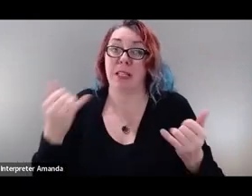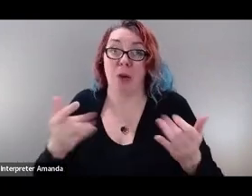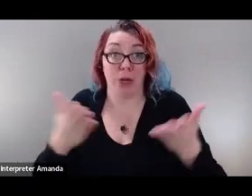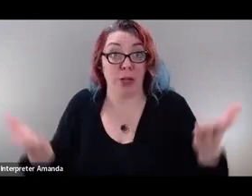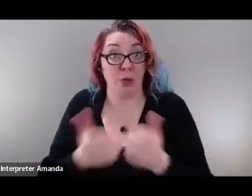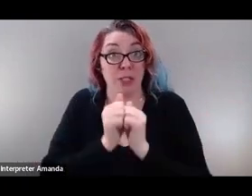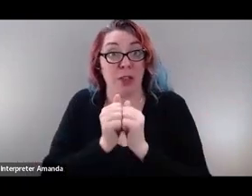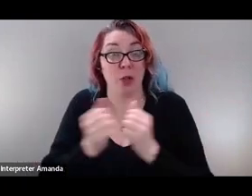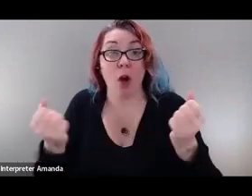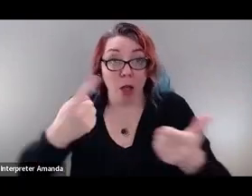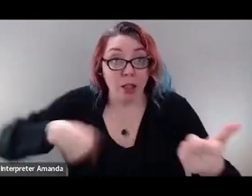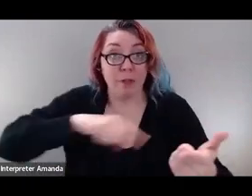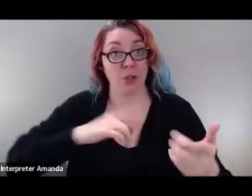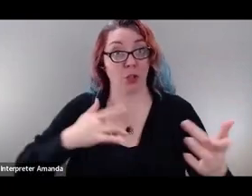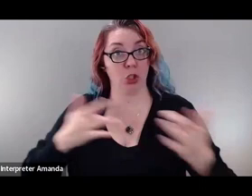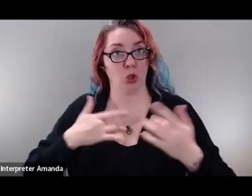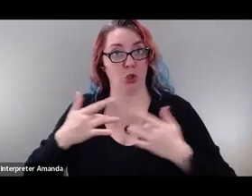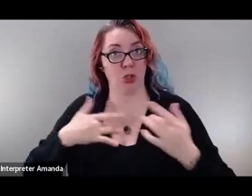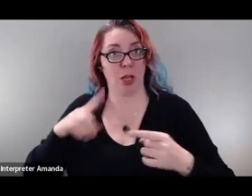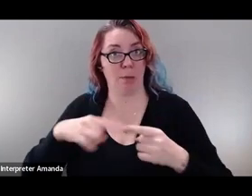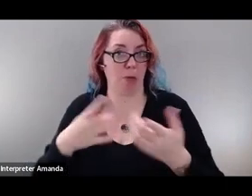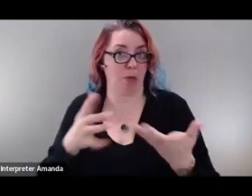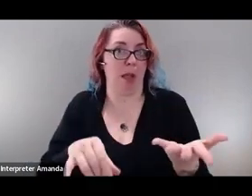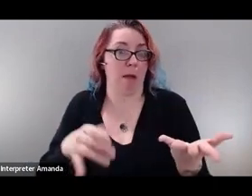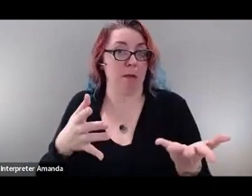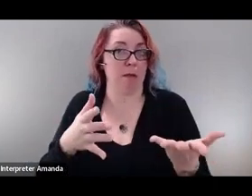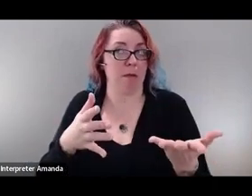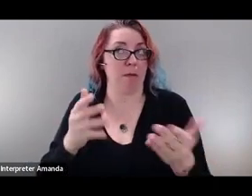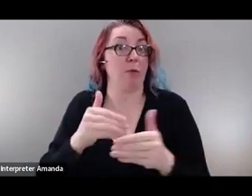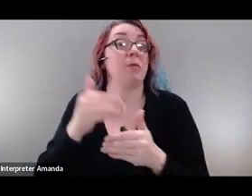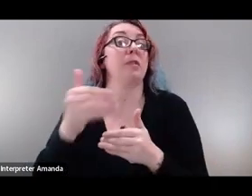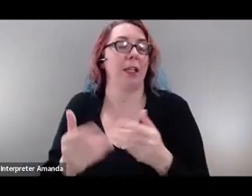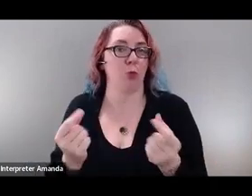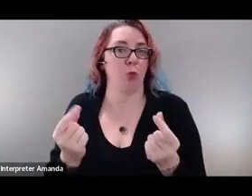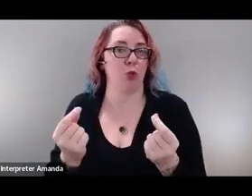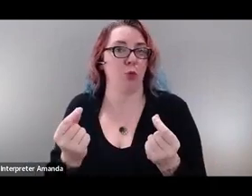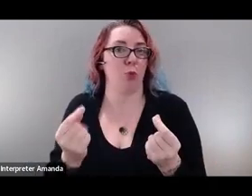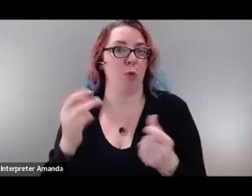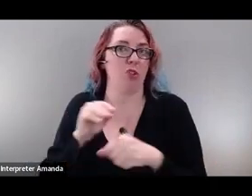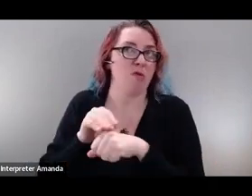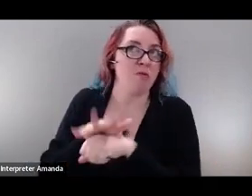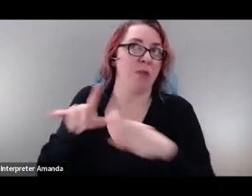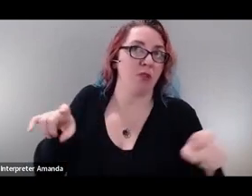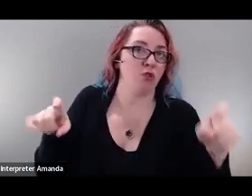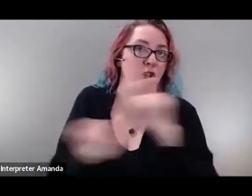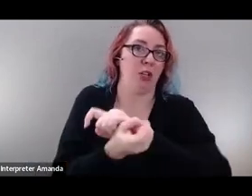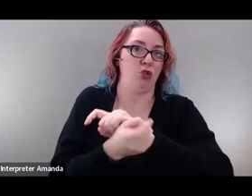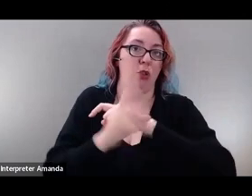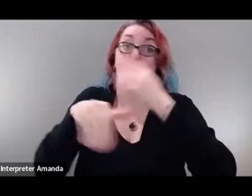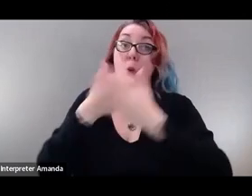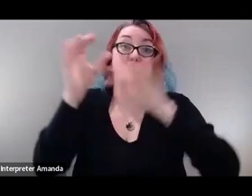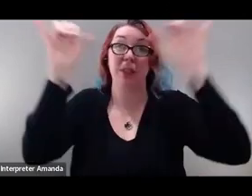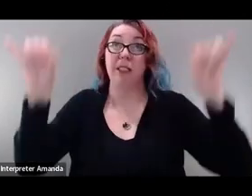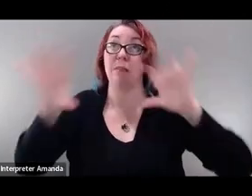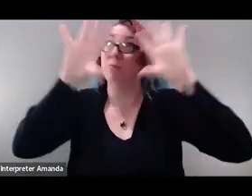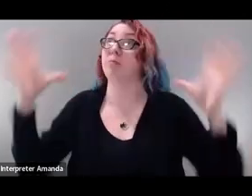And like, now what do we do, I guess? Mm-hmm. Thank you very much. I think, you know, in the